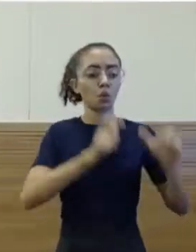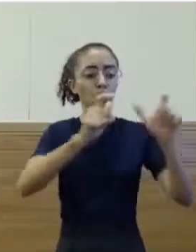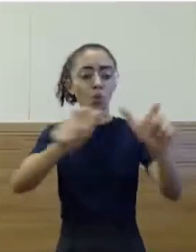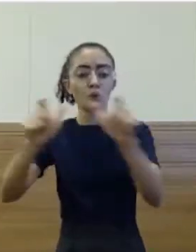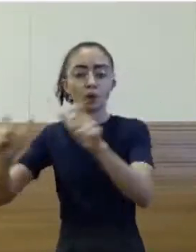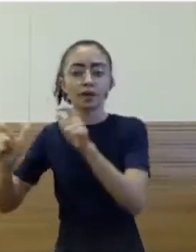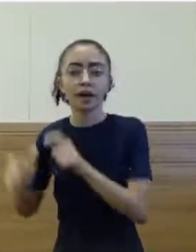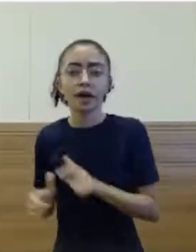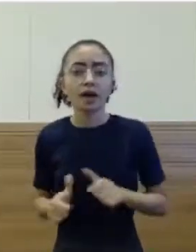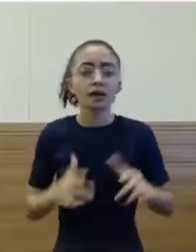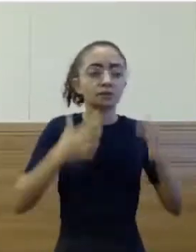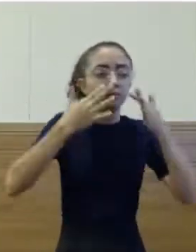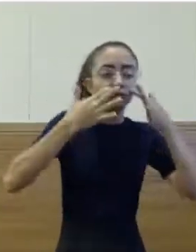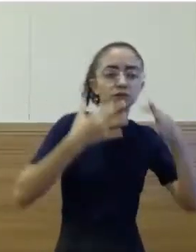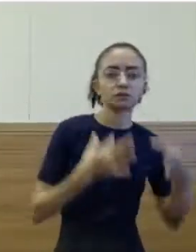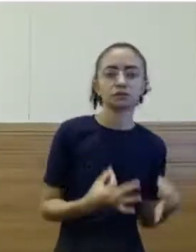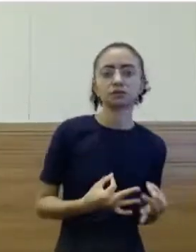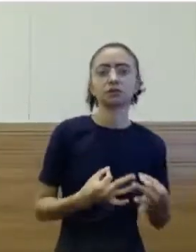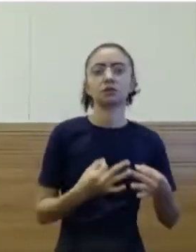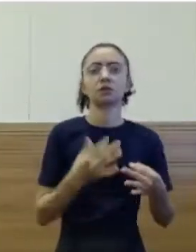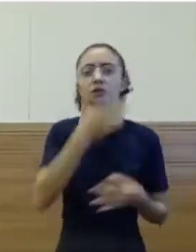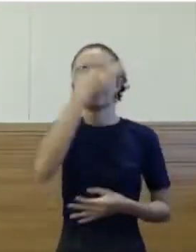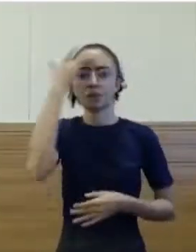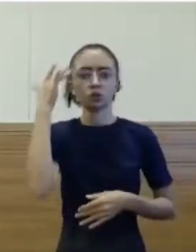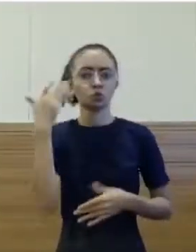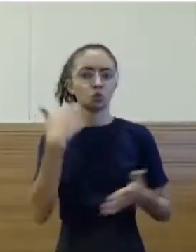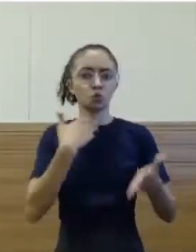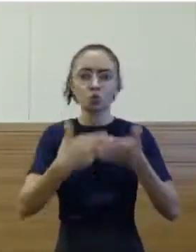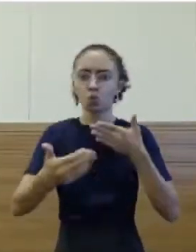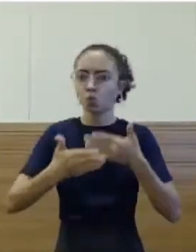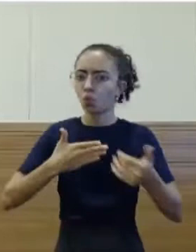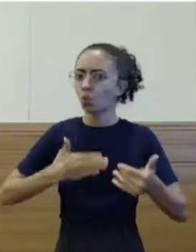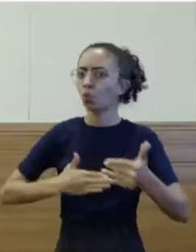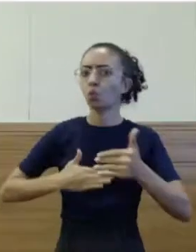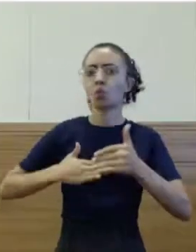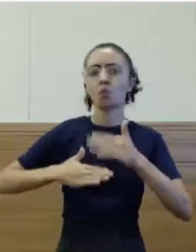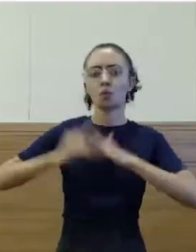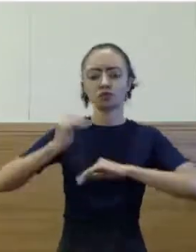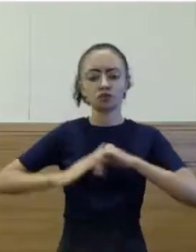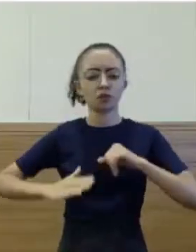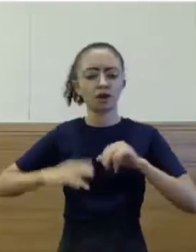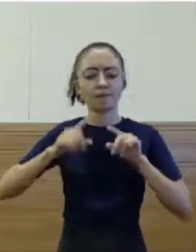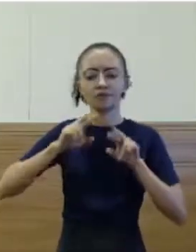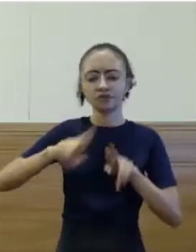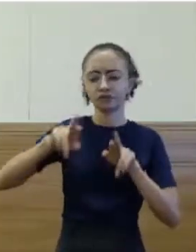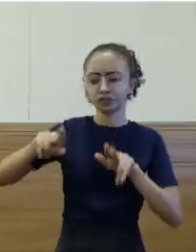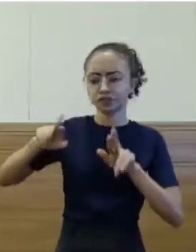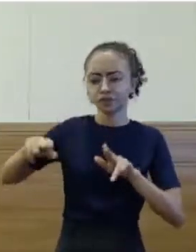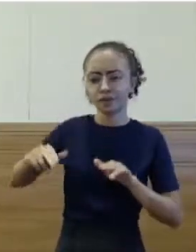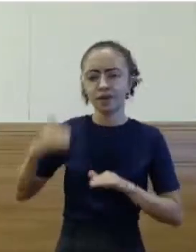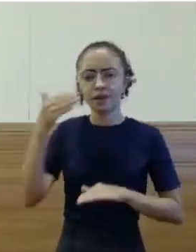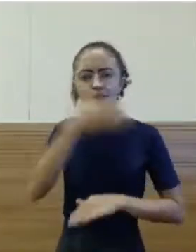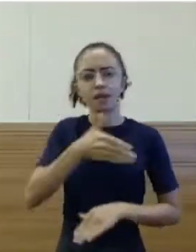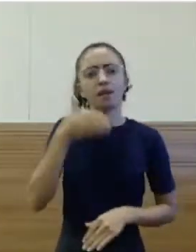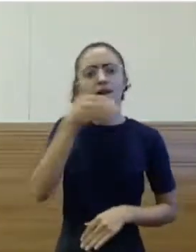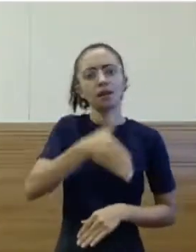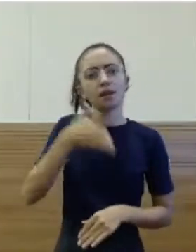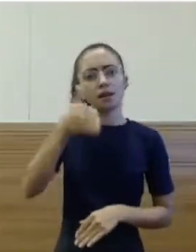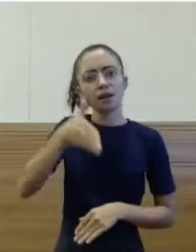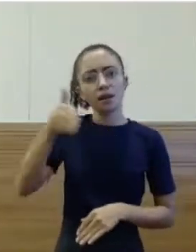guaranteeing space where people can be heard from different actors, not only actors,